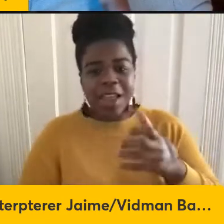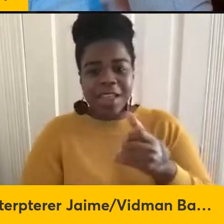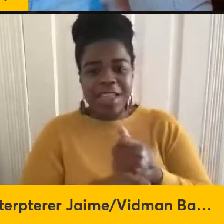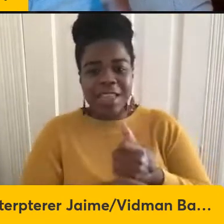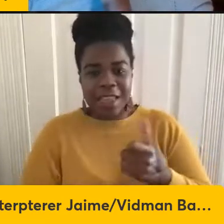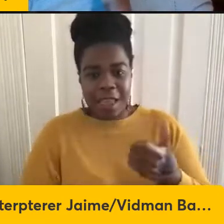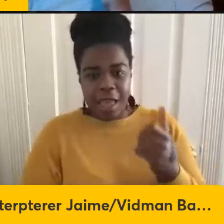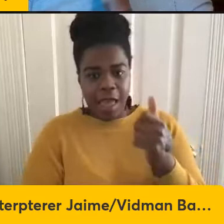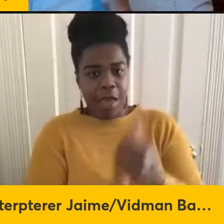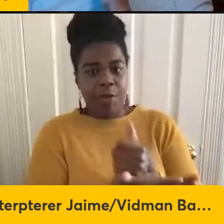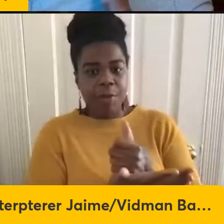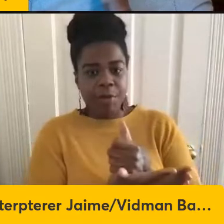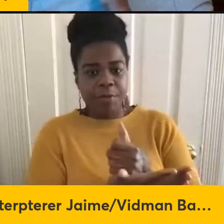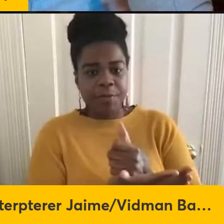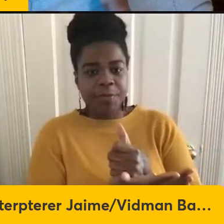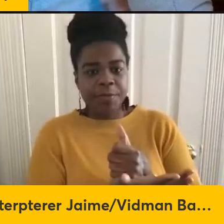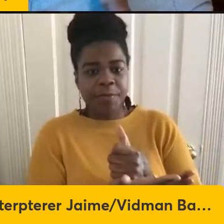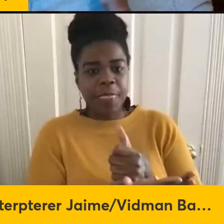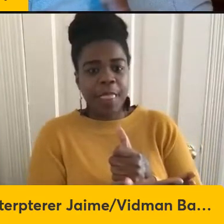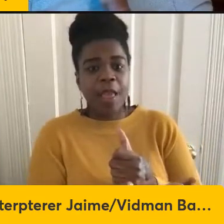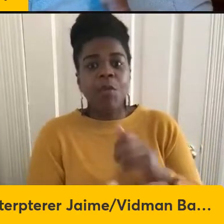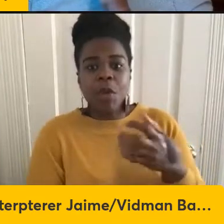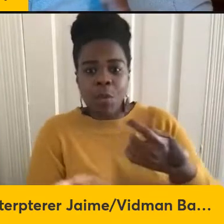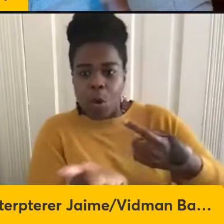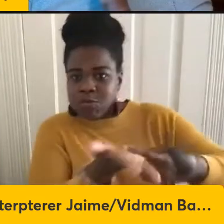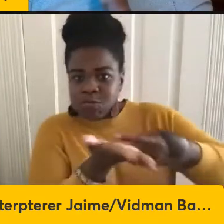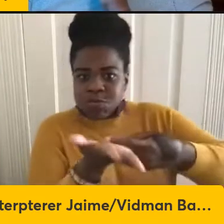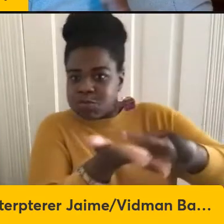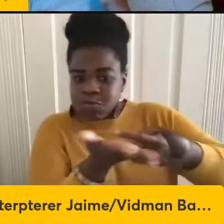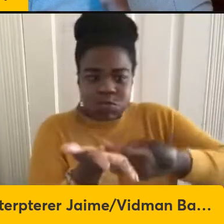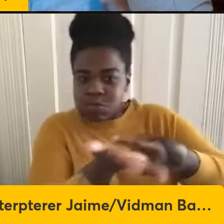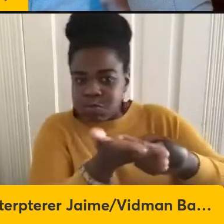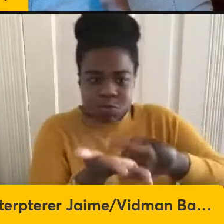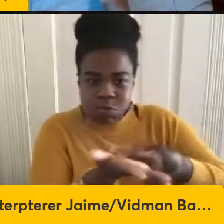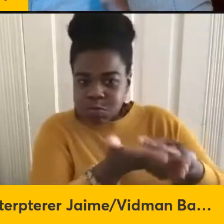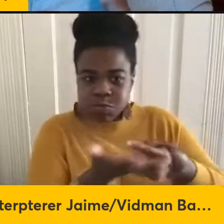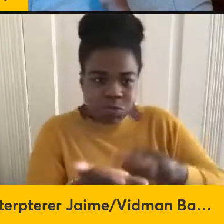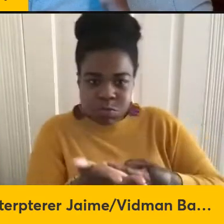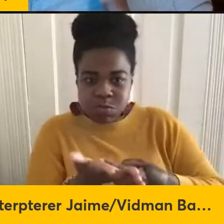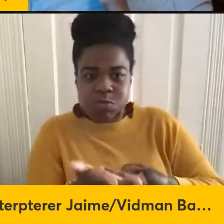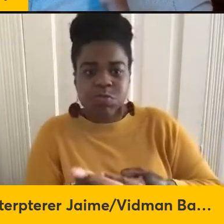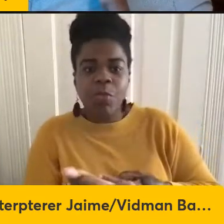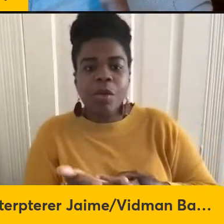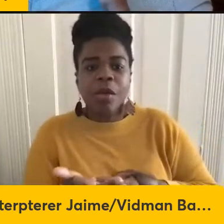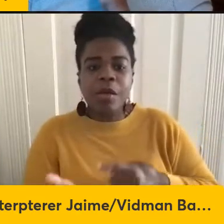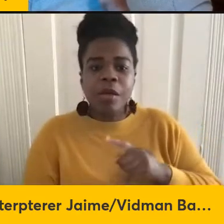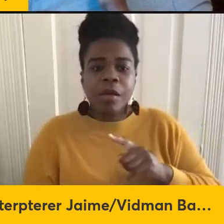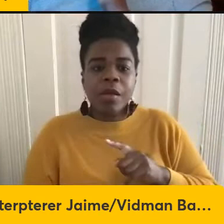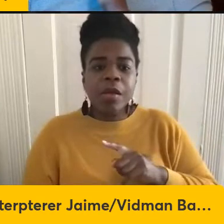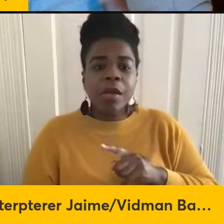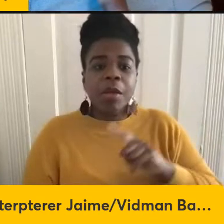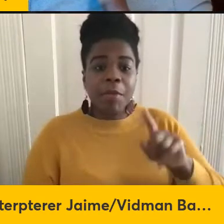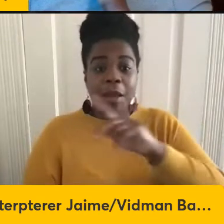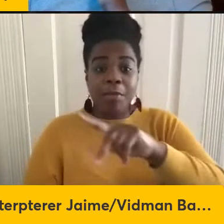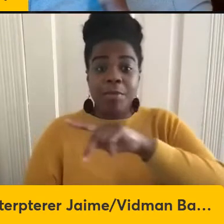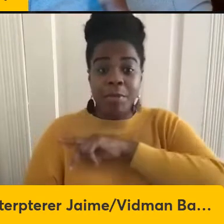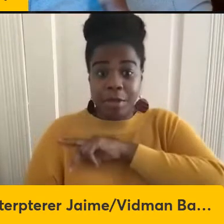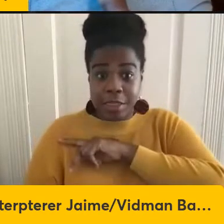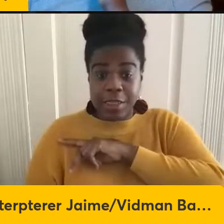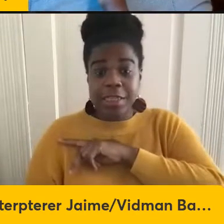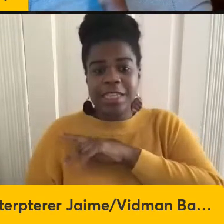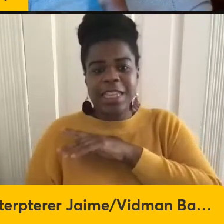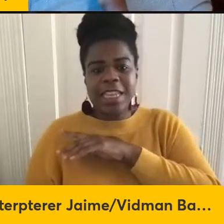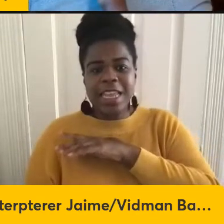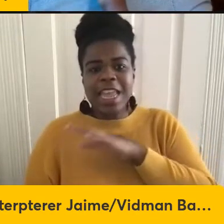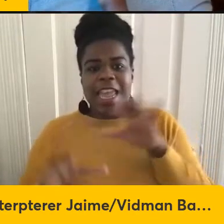then we were all in our community talking about it, and that's not going to do anything. And, you know, my personality is much a driven kind of doer